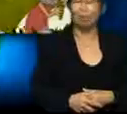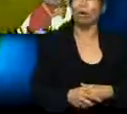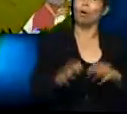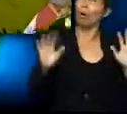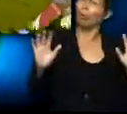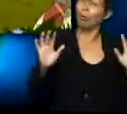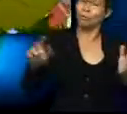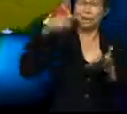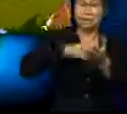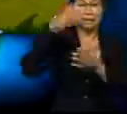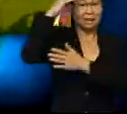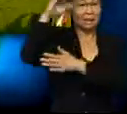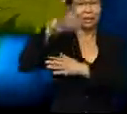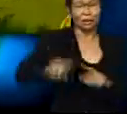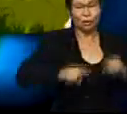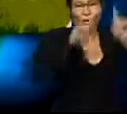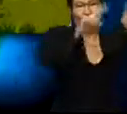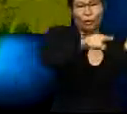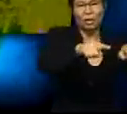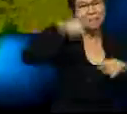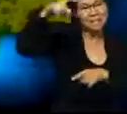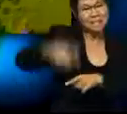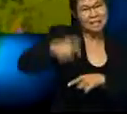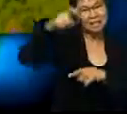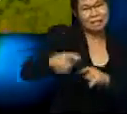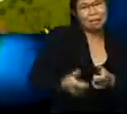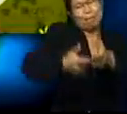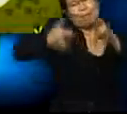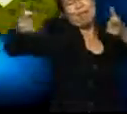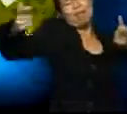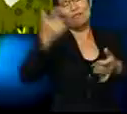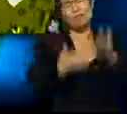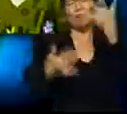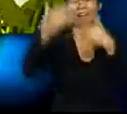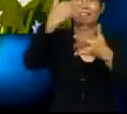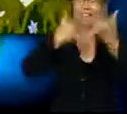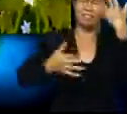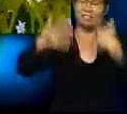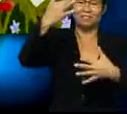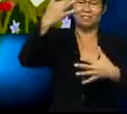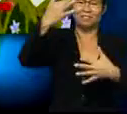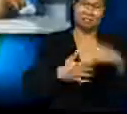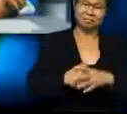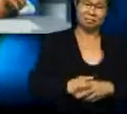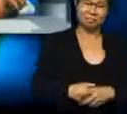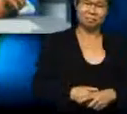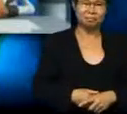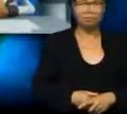Uh-oh, this guy is going to need a really big fire.